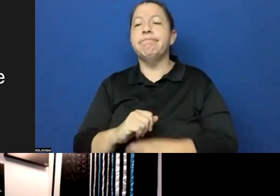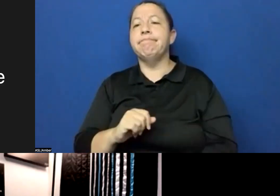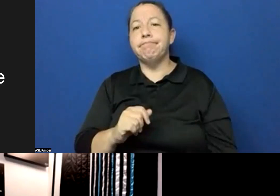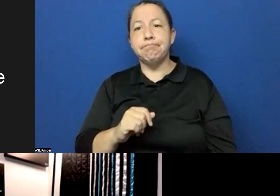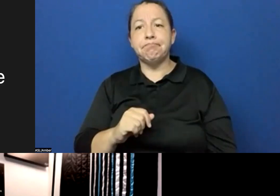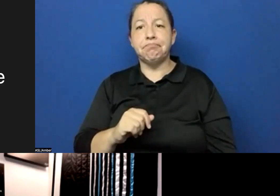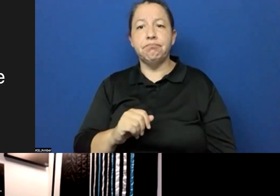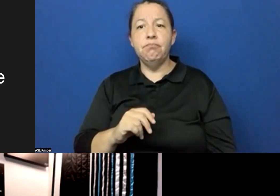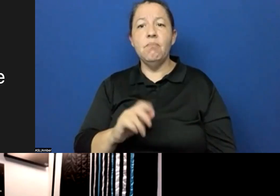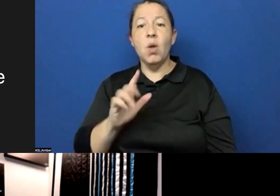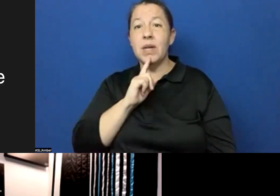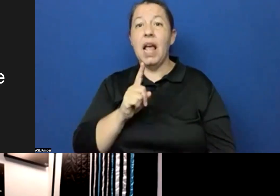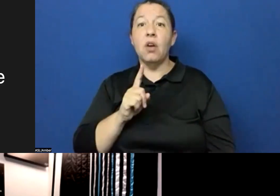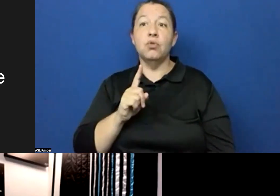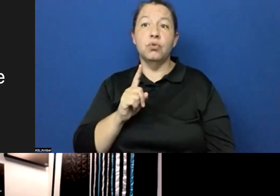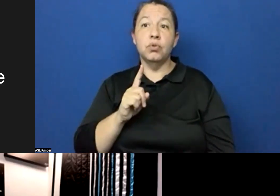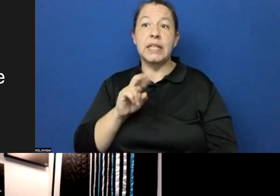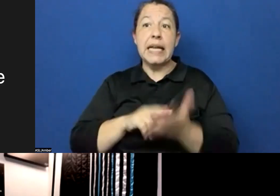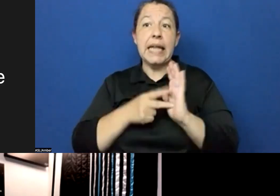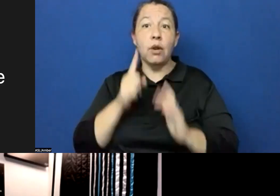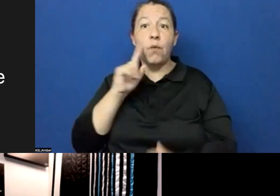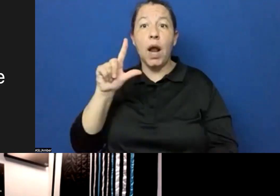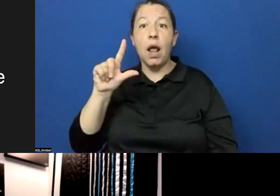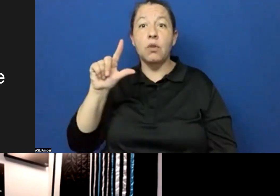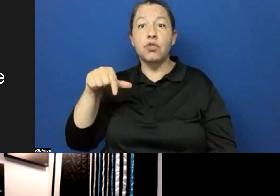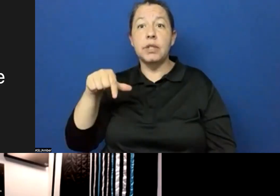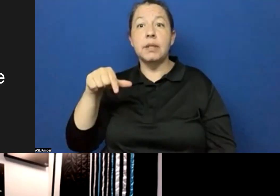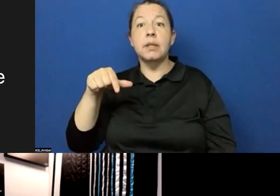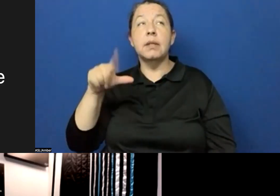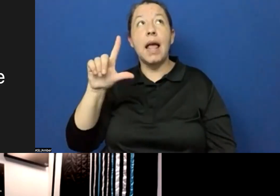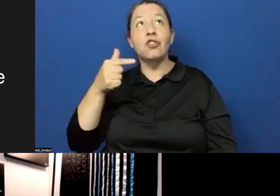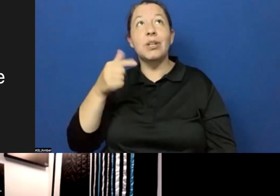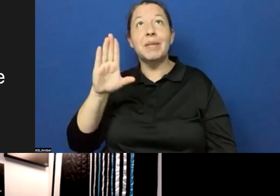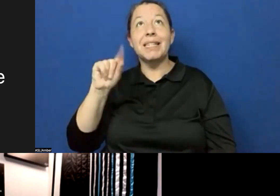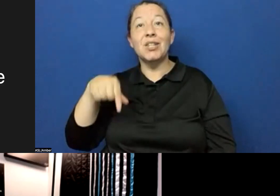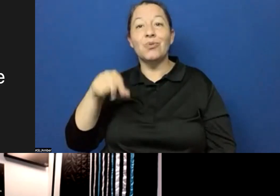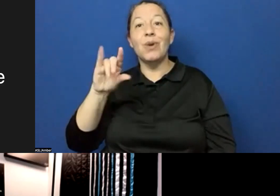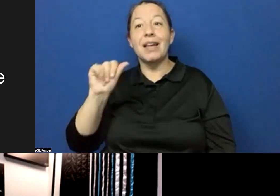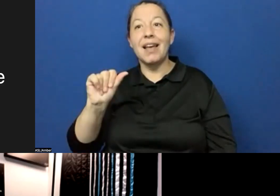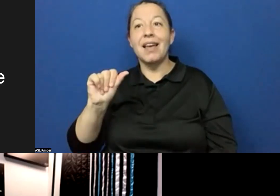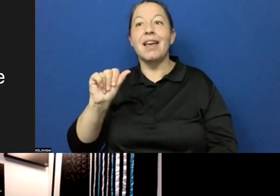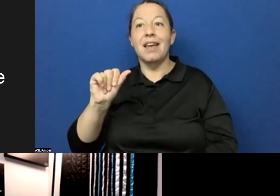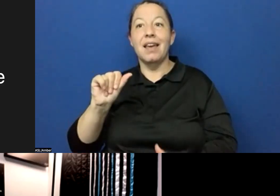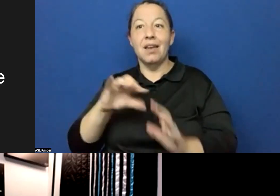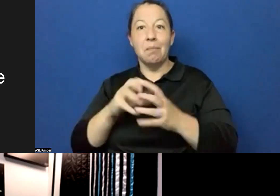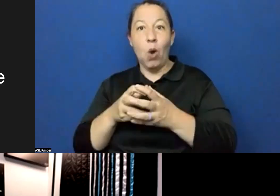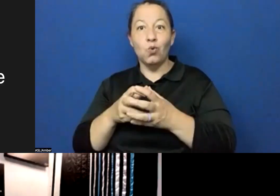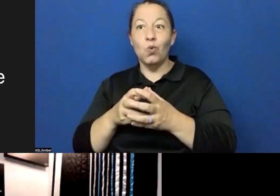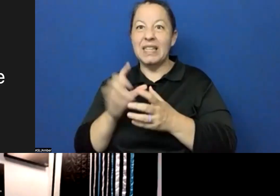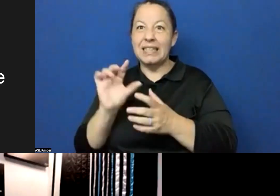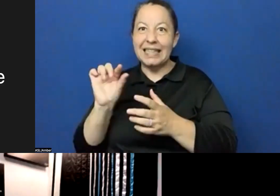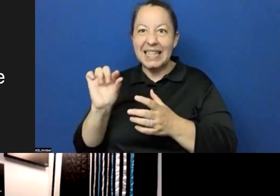was for the LGBTQ Two-Spirit module. It's kind of long, so